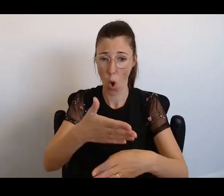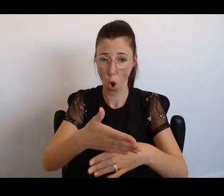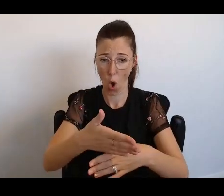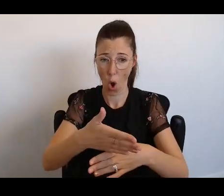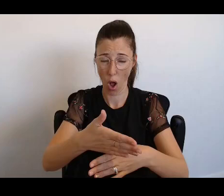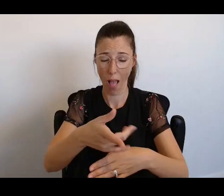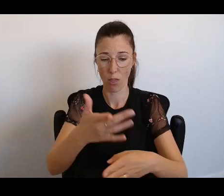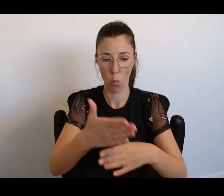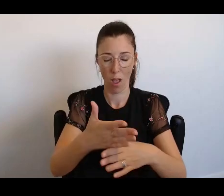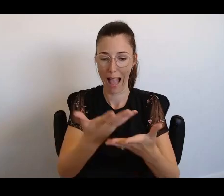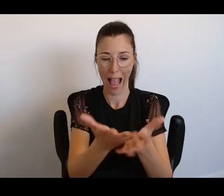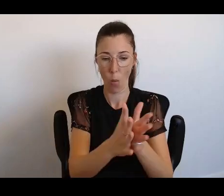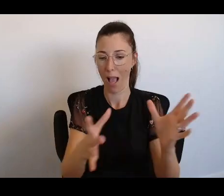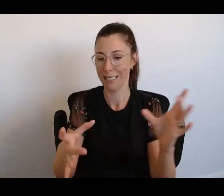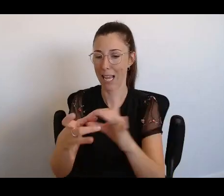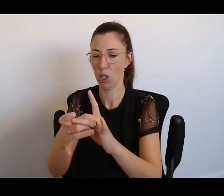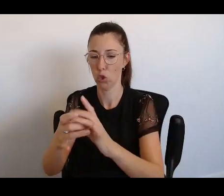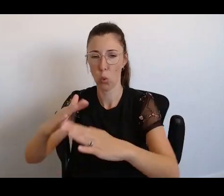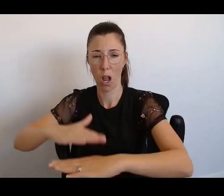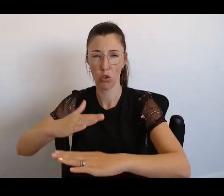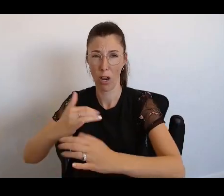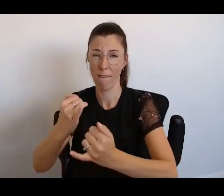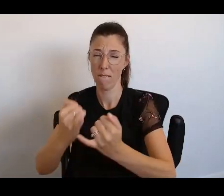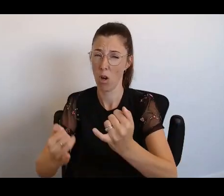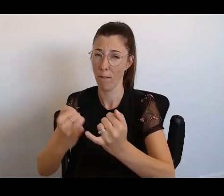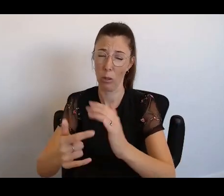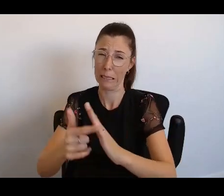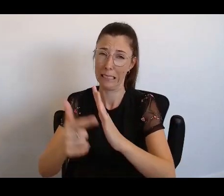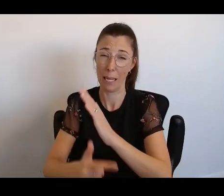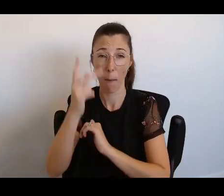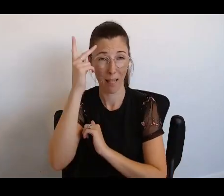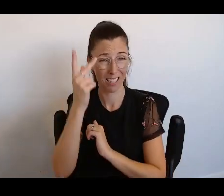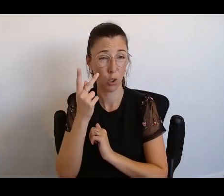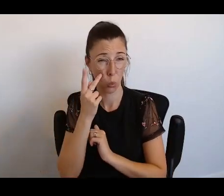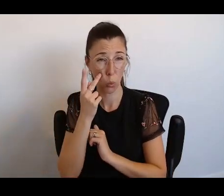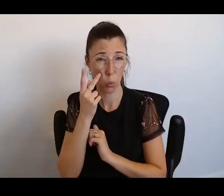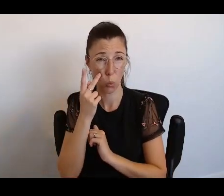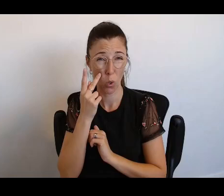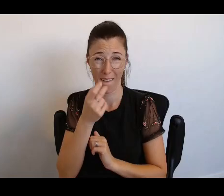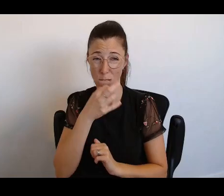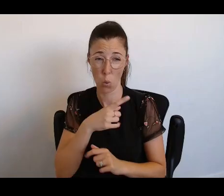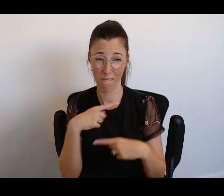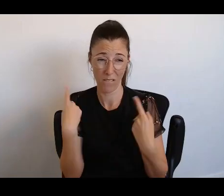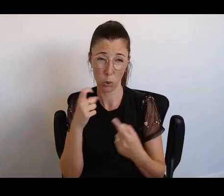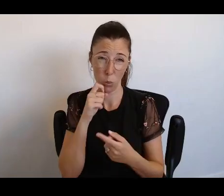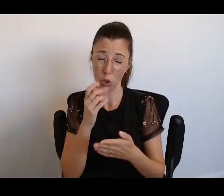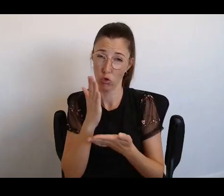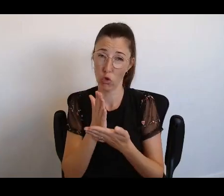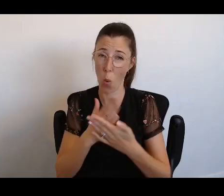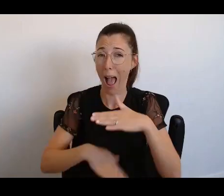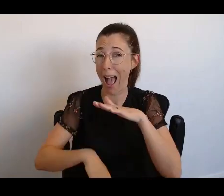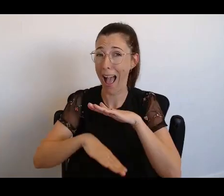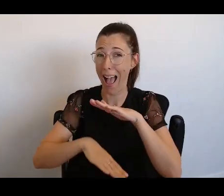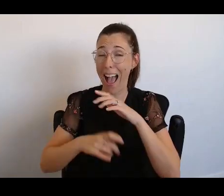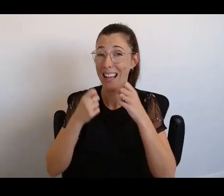have to country is deeply political. In fact, very few of us will ever know or understand country the way in which